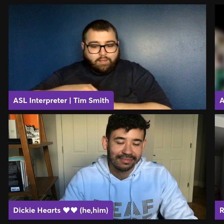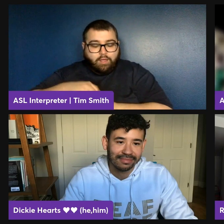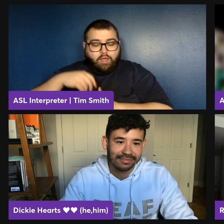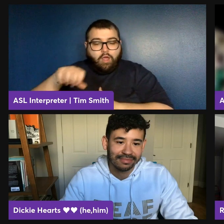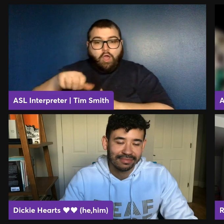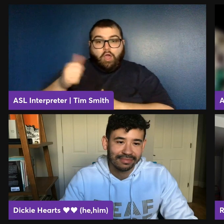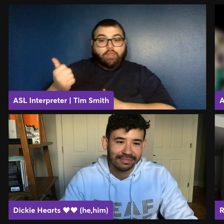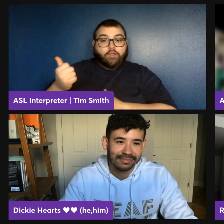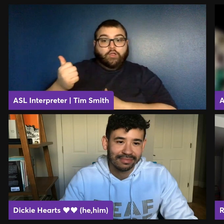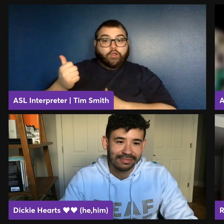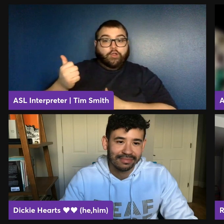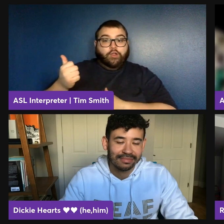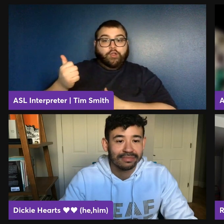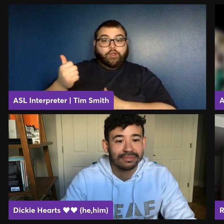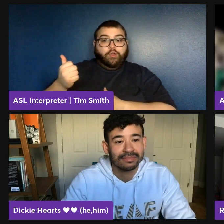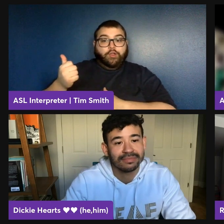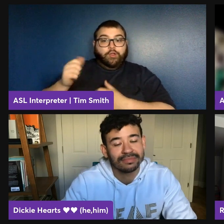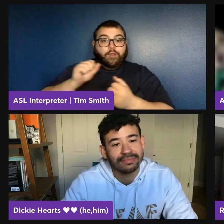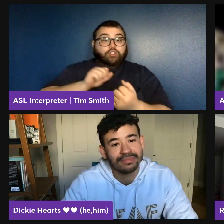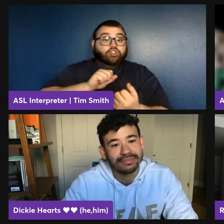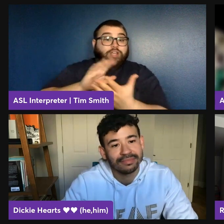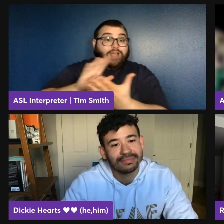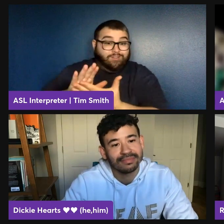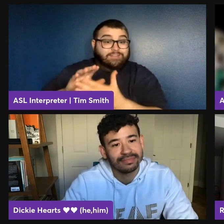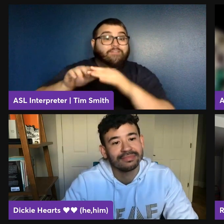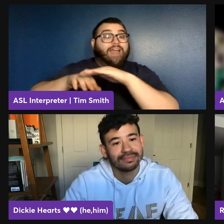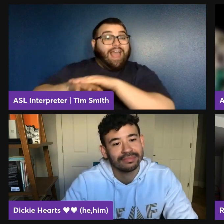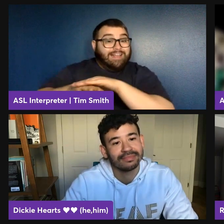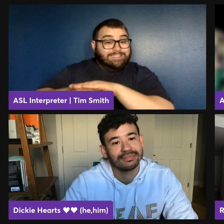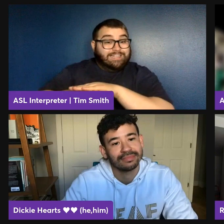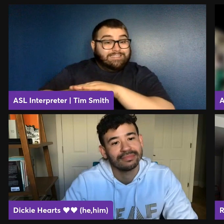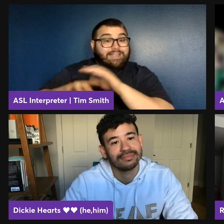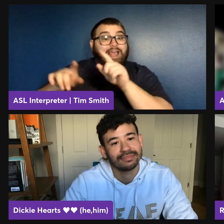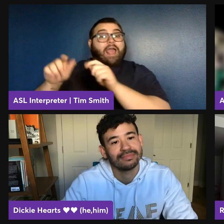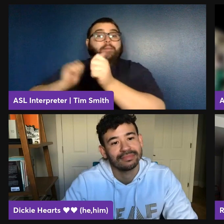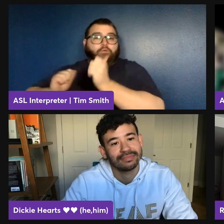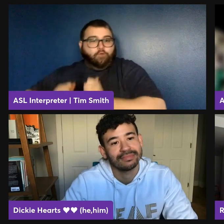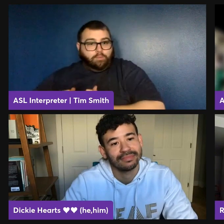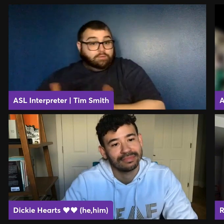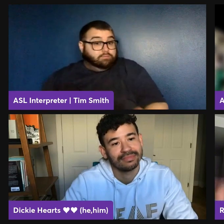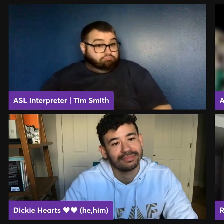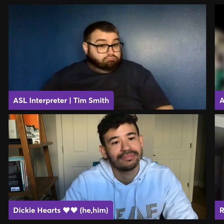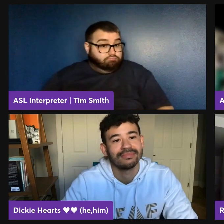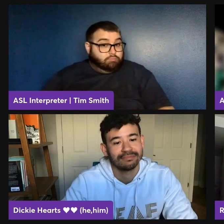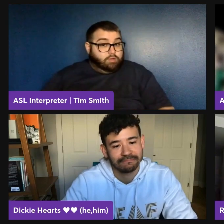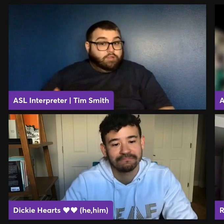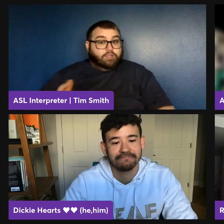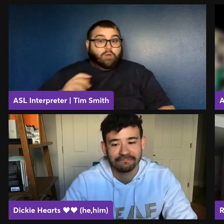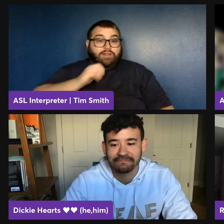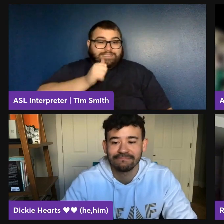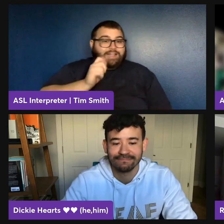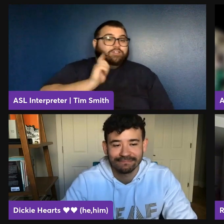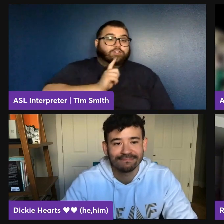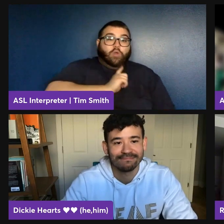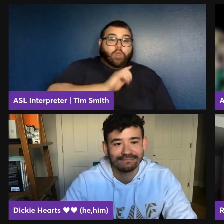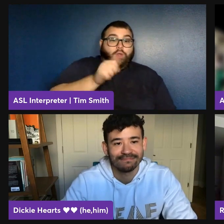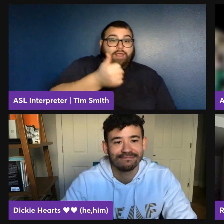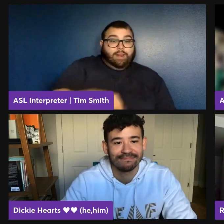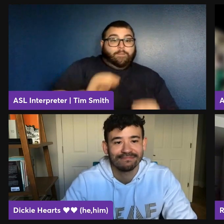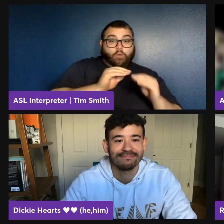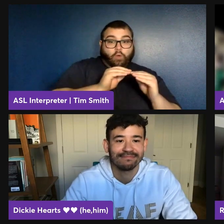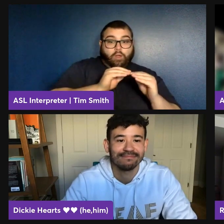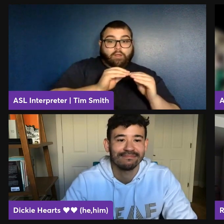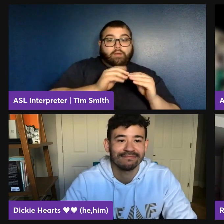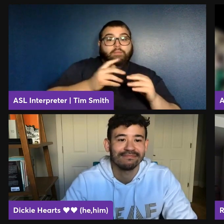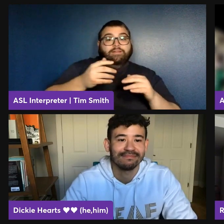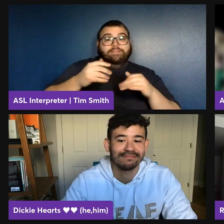other channels of both access and also performance, so that it is no longer a solo play, but is in fact a